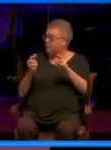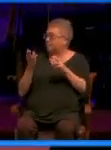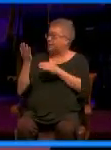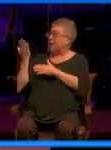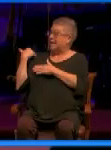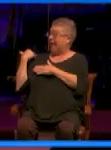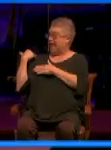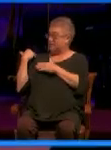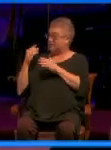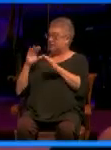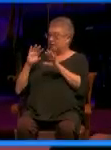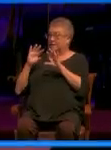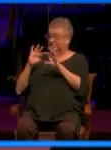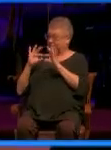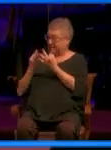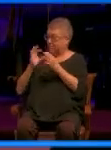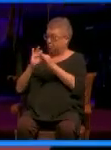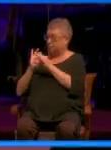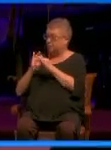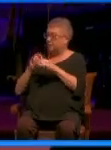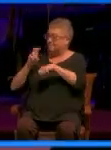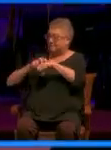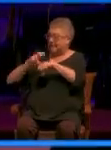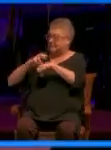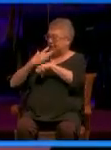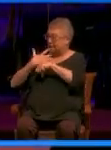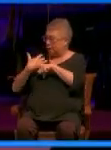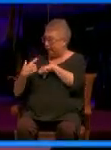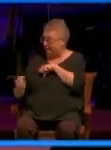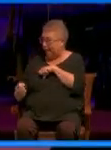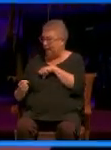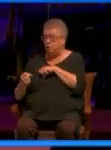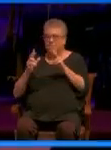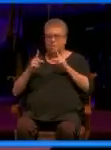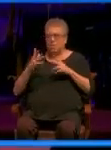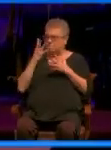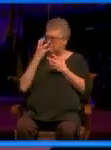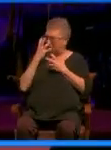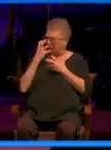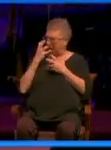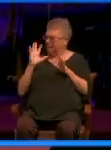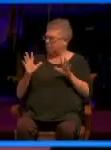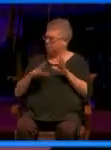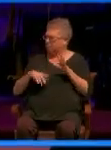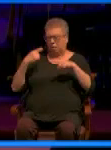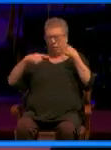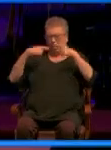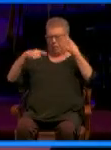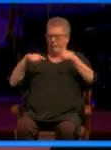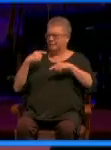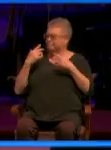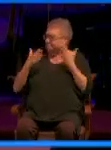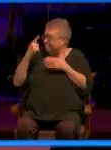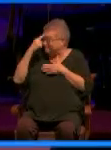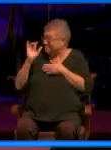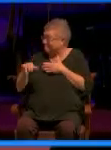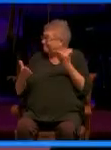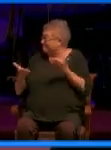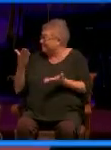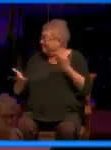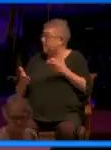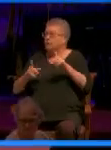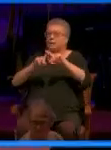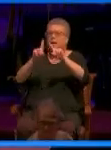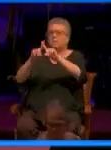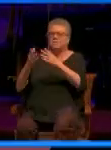had when the potato salad ran out and all heck broke loose along the way, right? You might think of that. And there's a lot